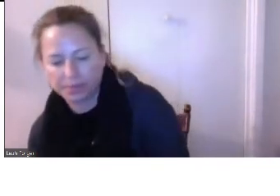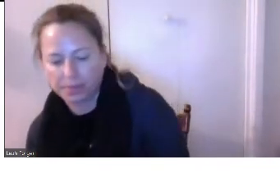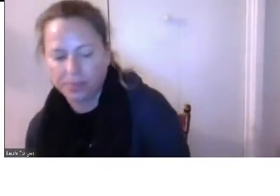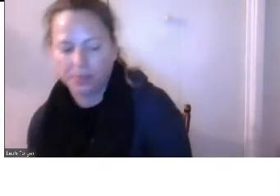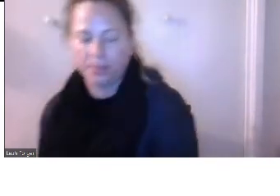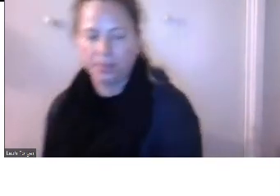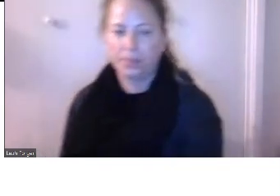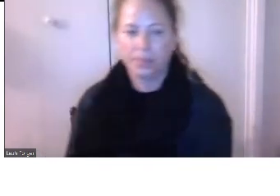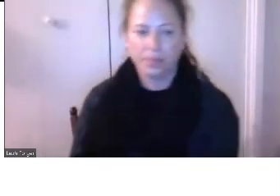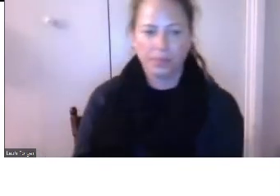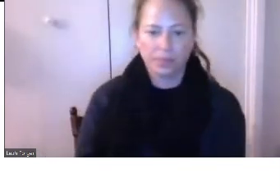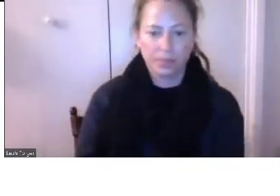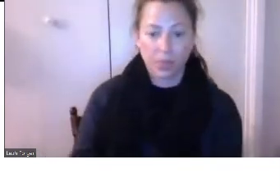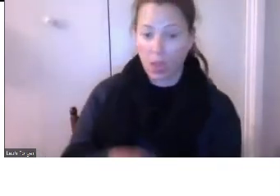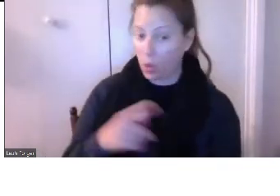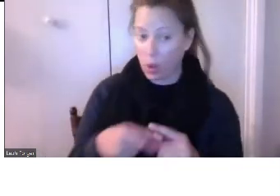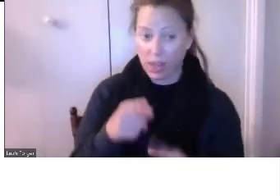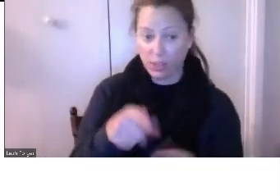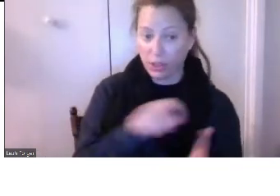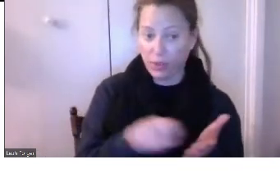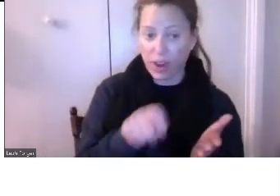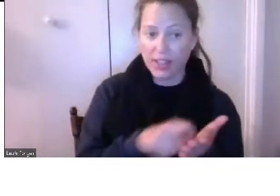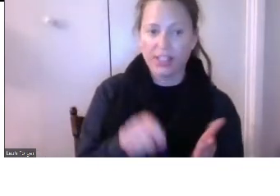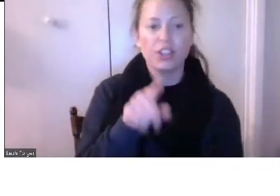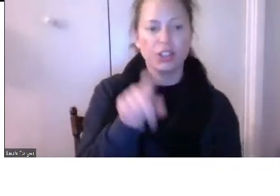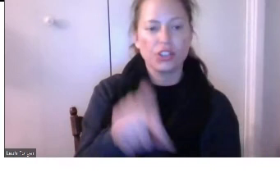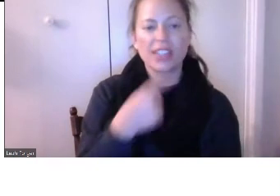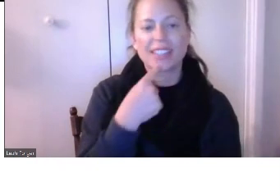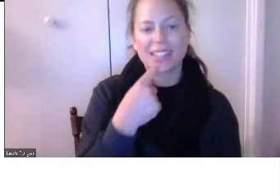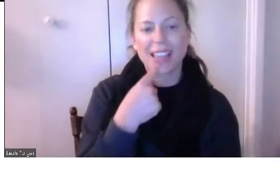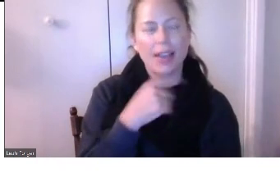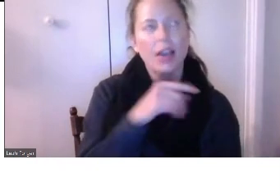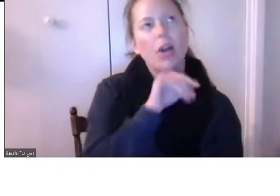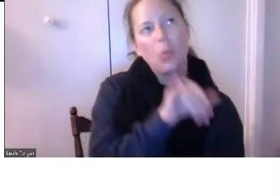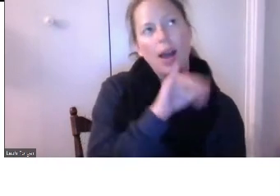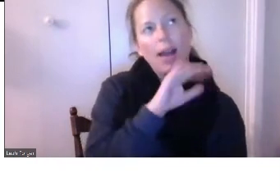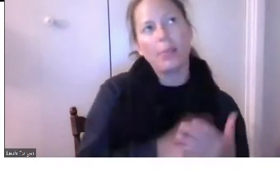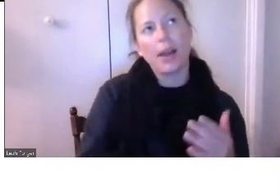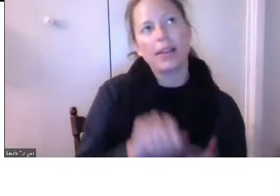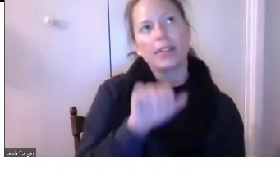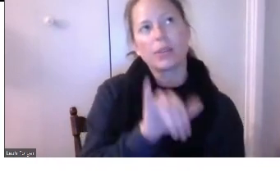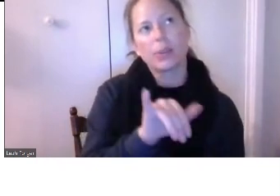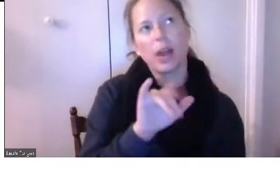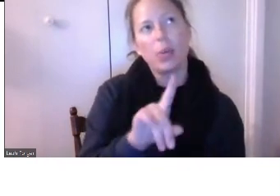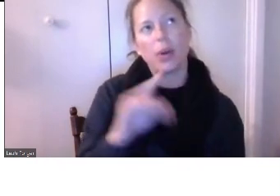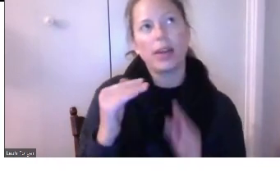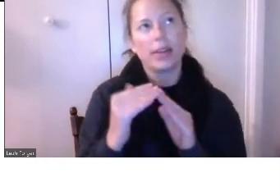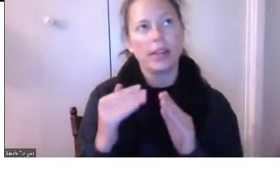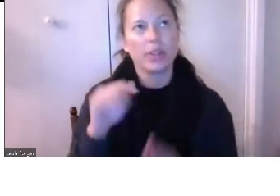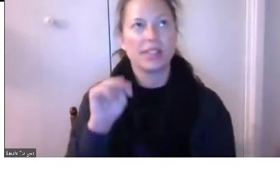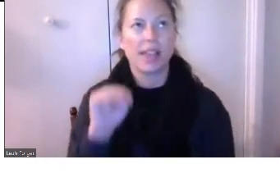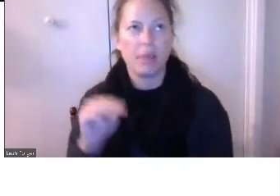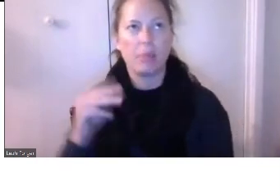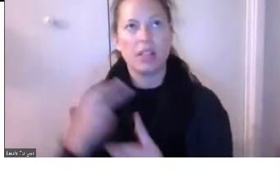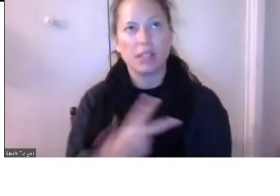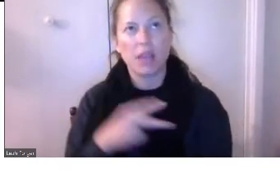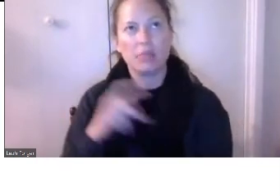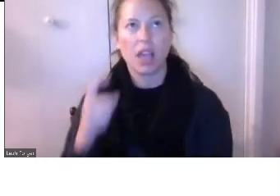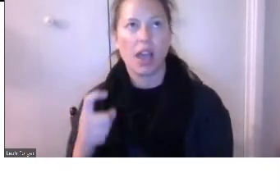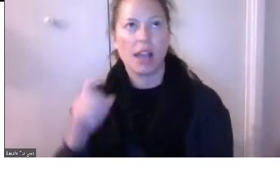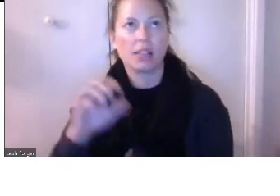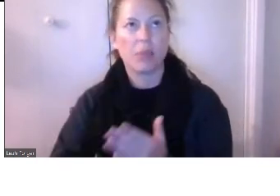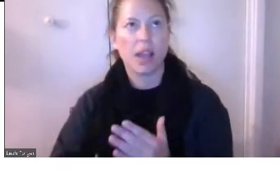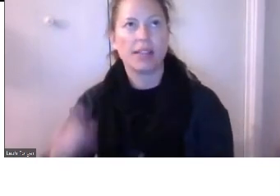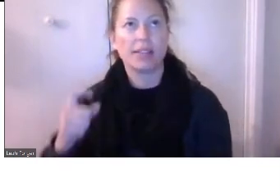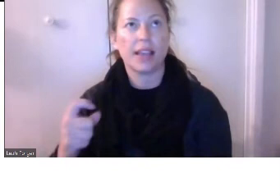Okay, and while you're writing it, you should be saying it just like how I'm saying it. Y minus y1 equals m times x